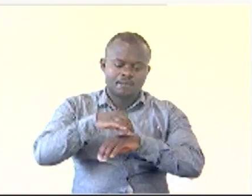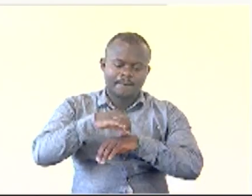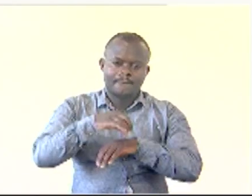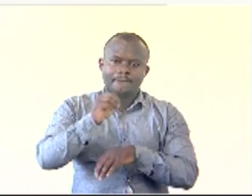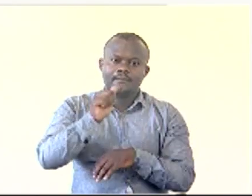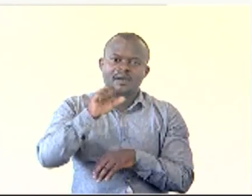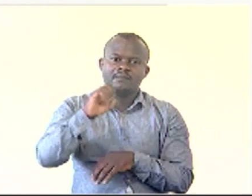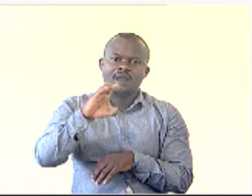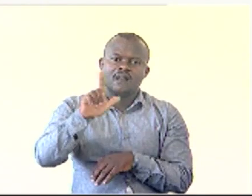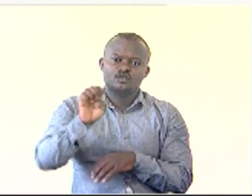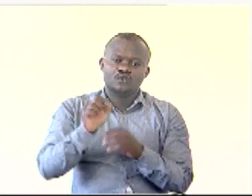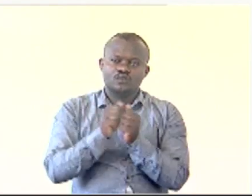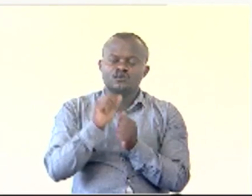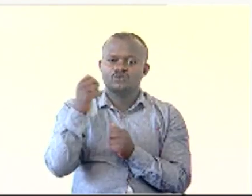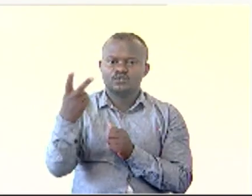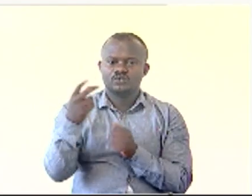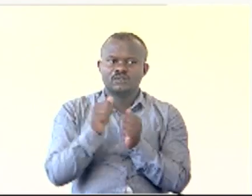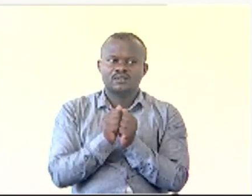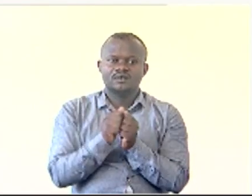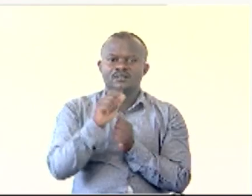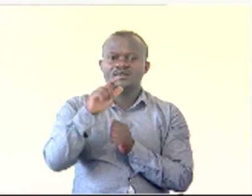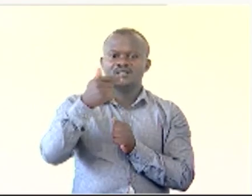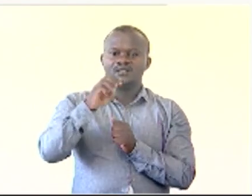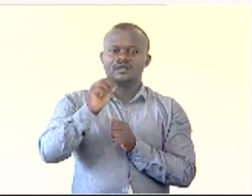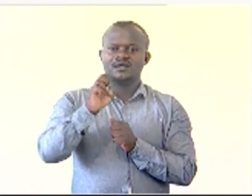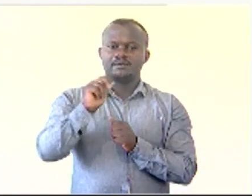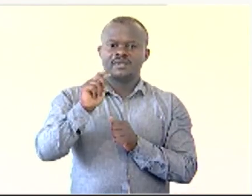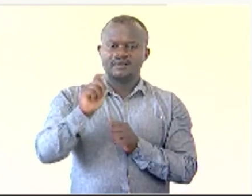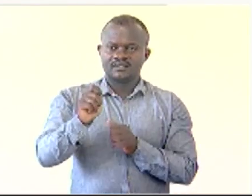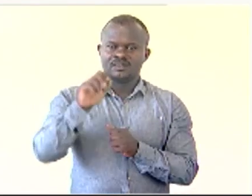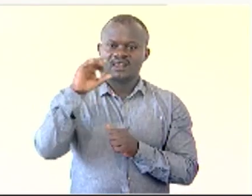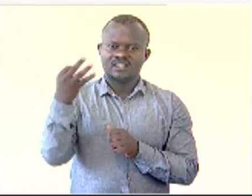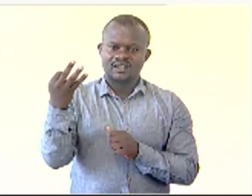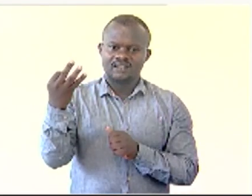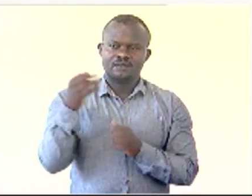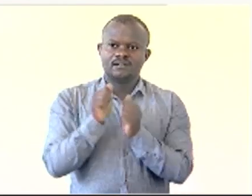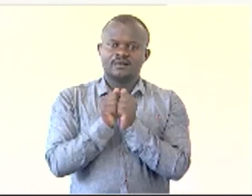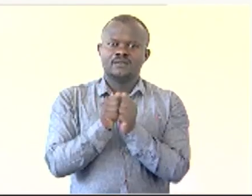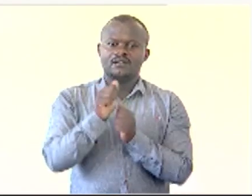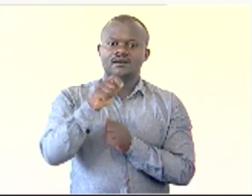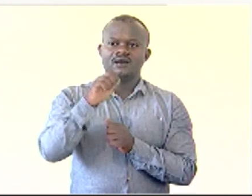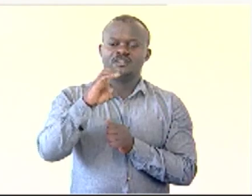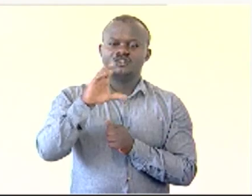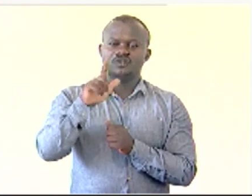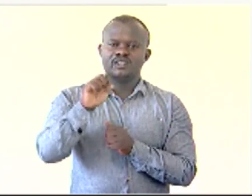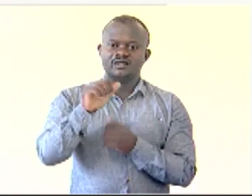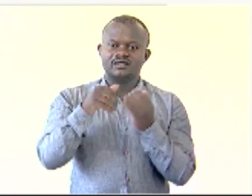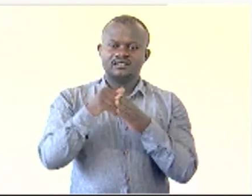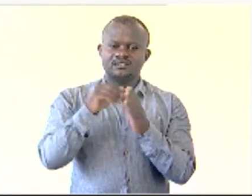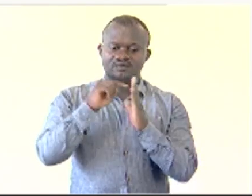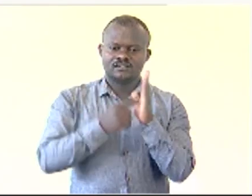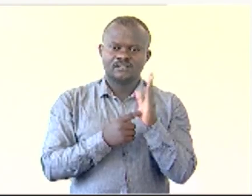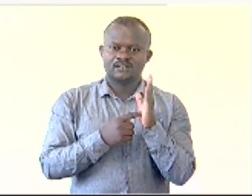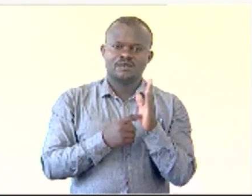muscle or tendon. 2, ligament. 3, articulated cartilage.